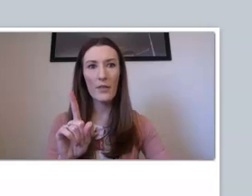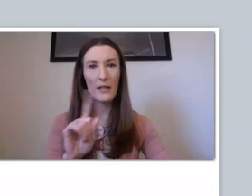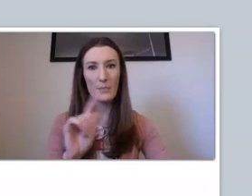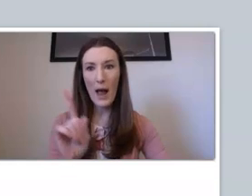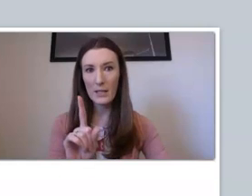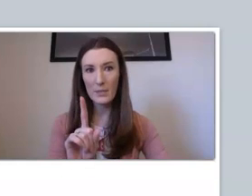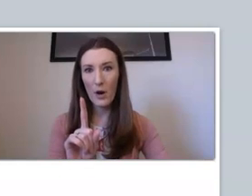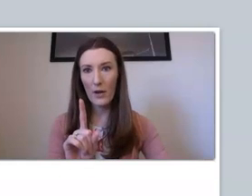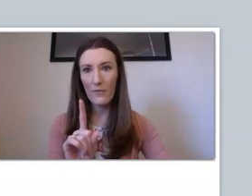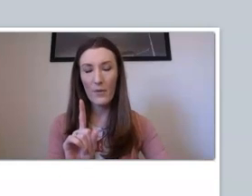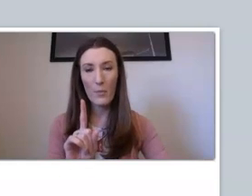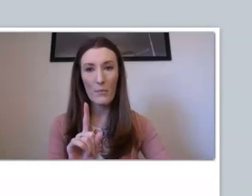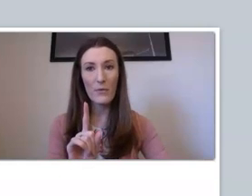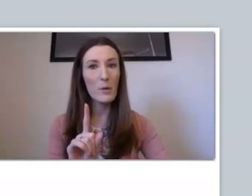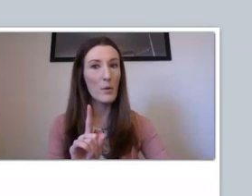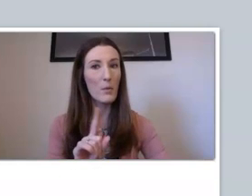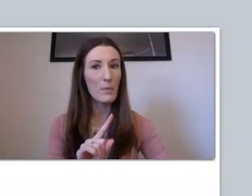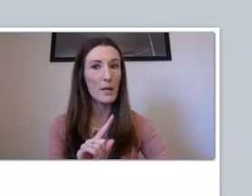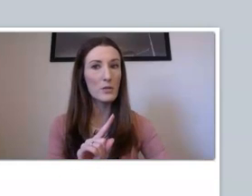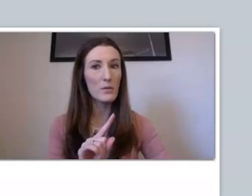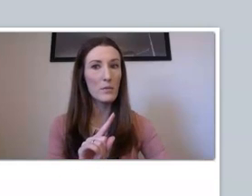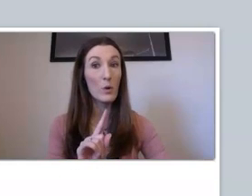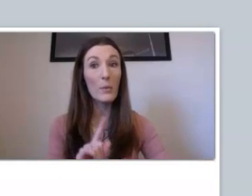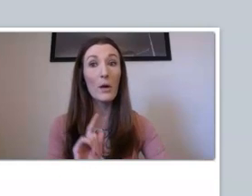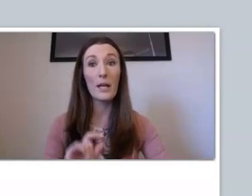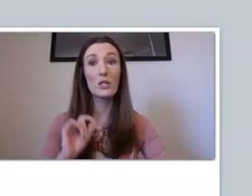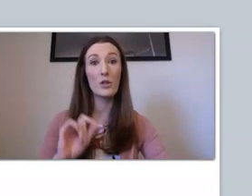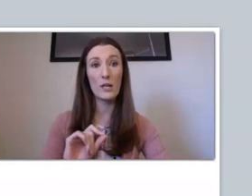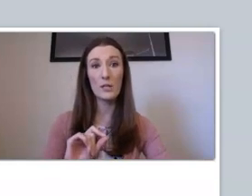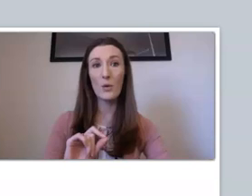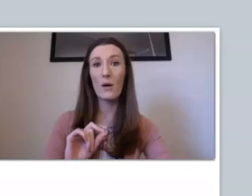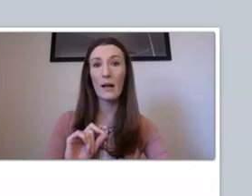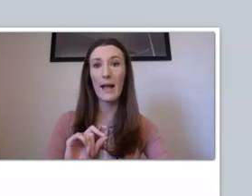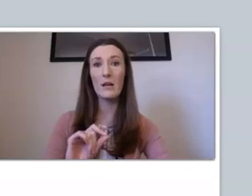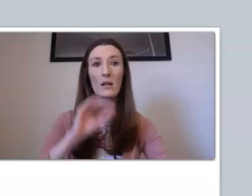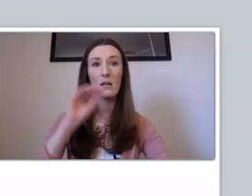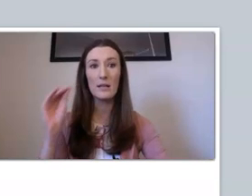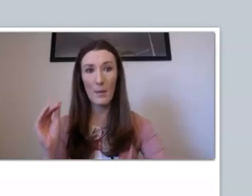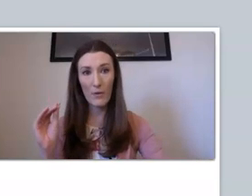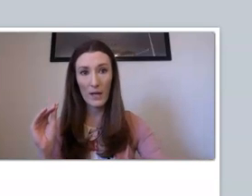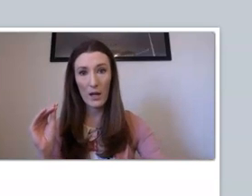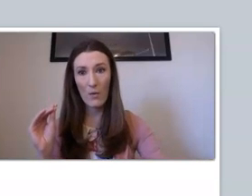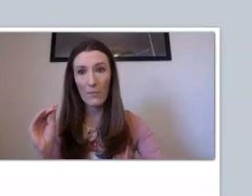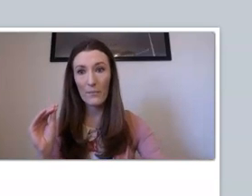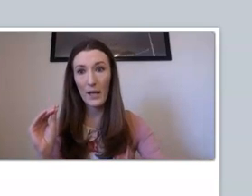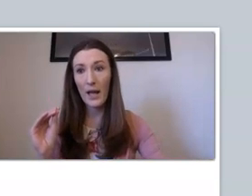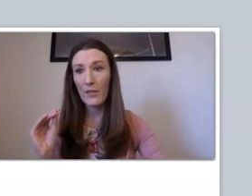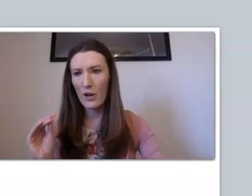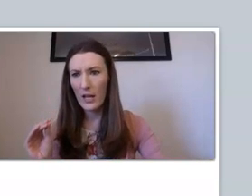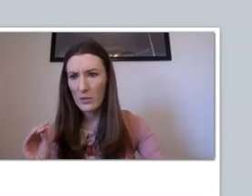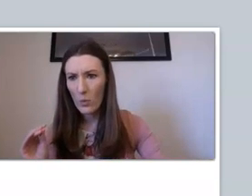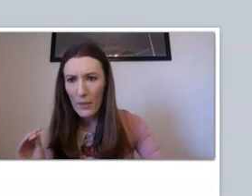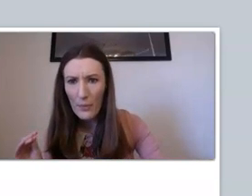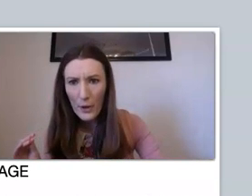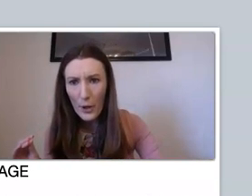for this practice part, the prompt from your book, workbook page 32, again, separate video. Okay.